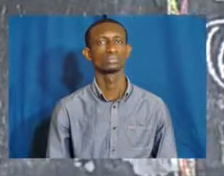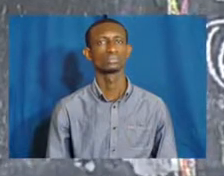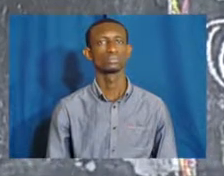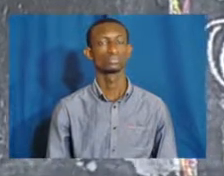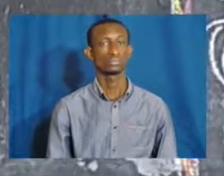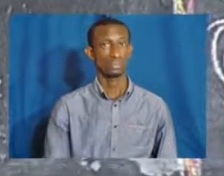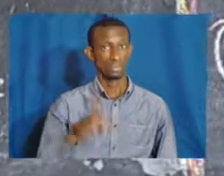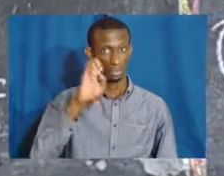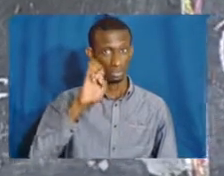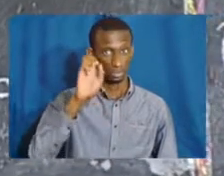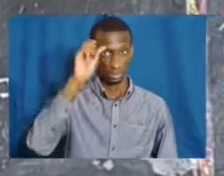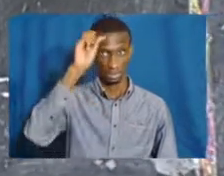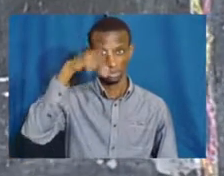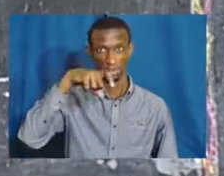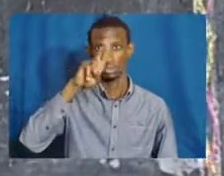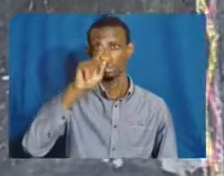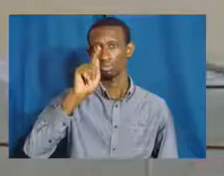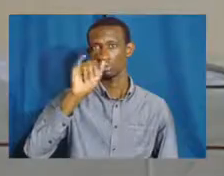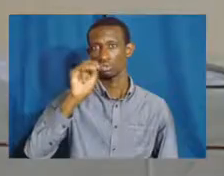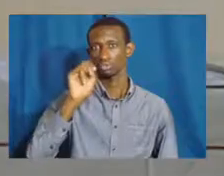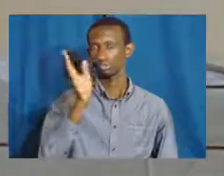of the form